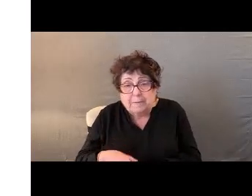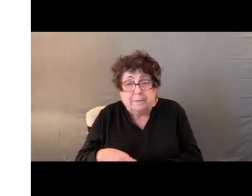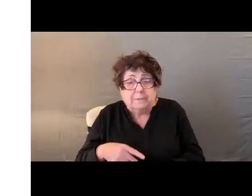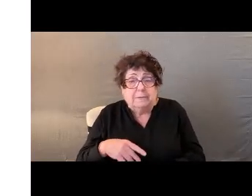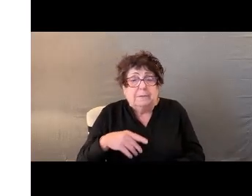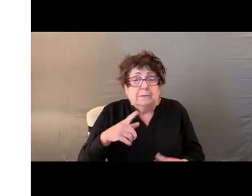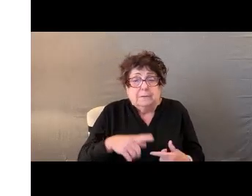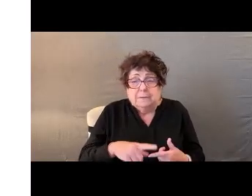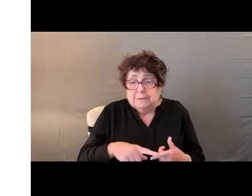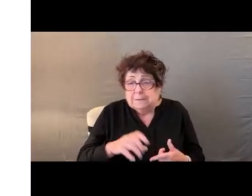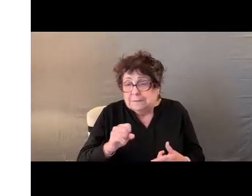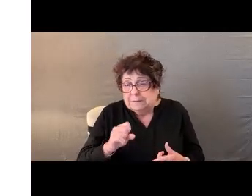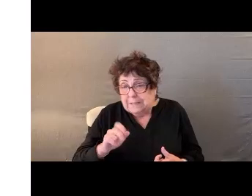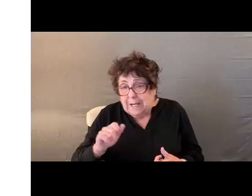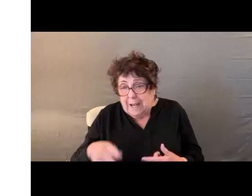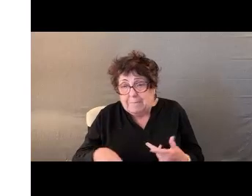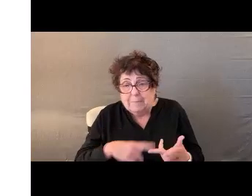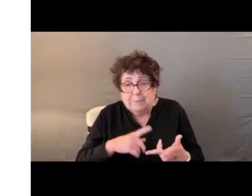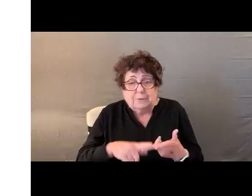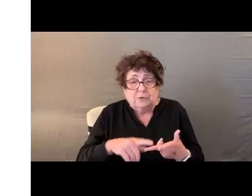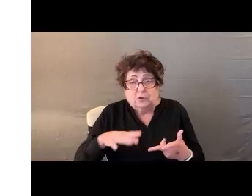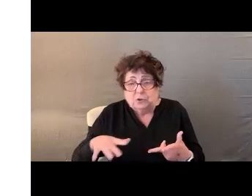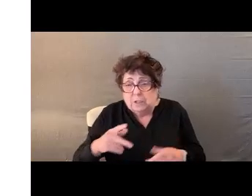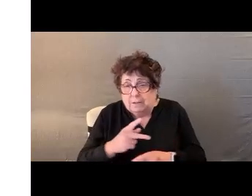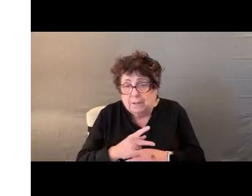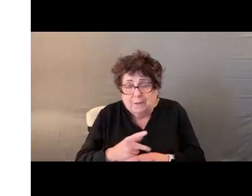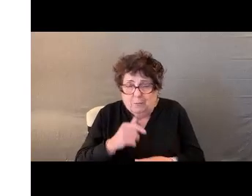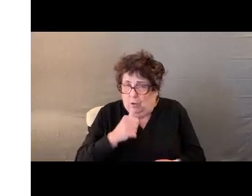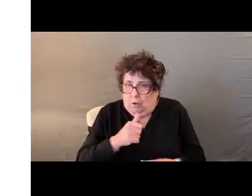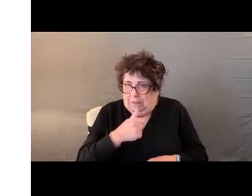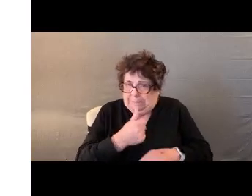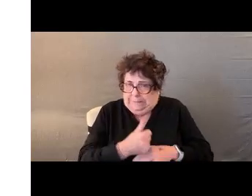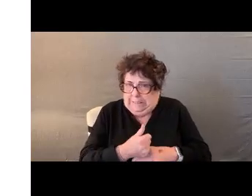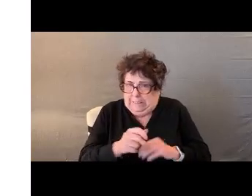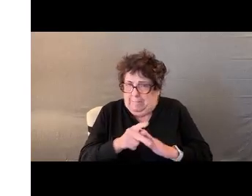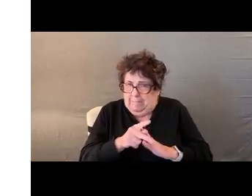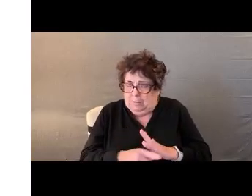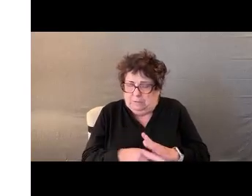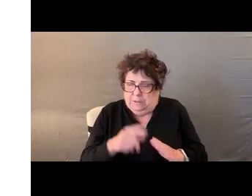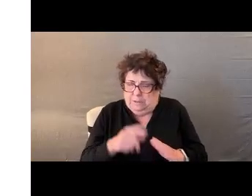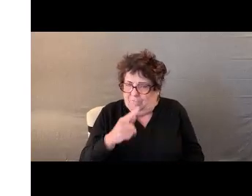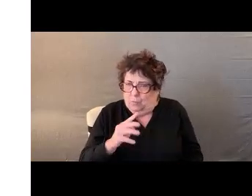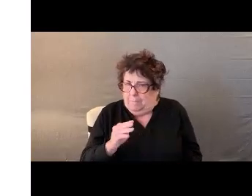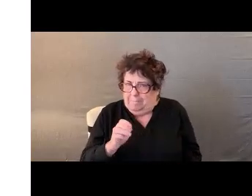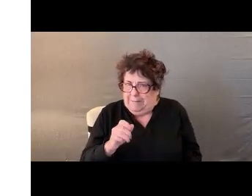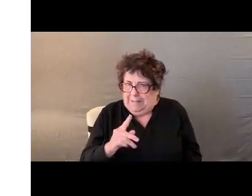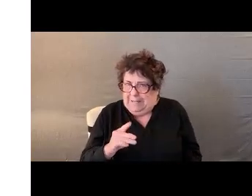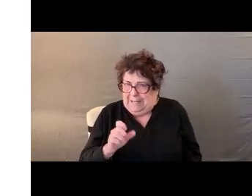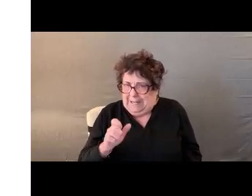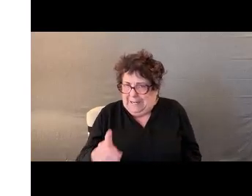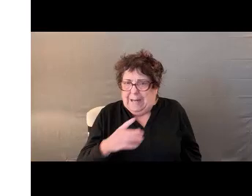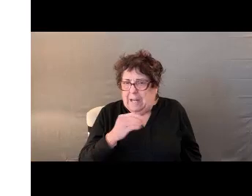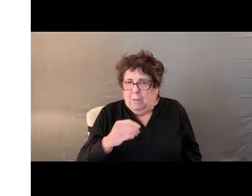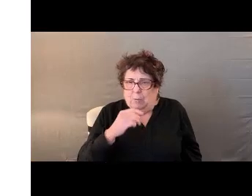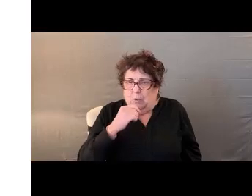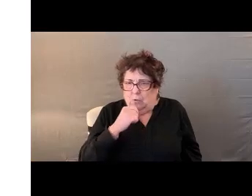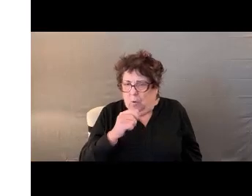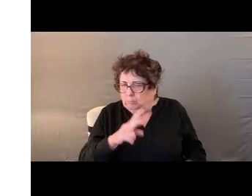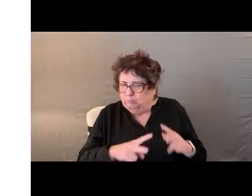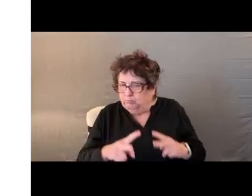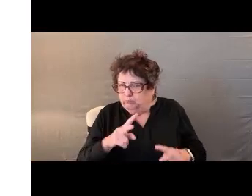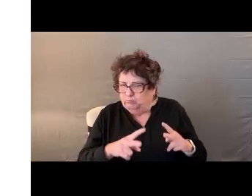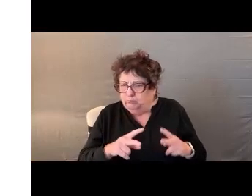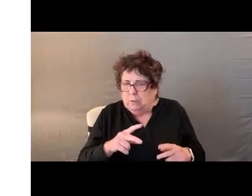of thing. We don't set the policy for Medicaid, and we don't oversee the actual Medicaid payments to